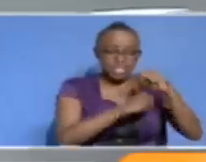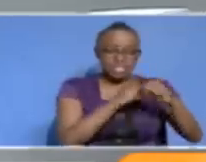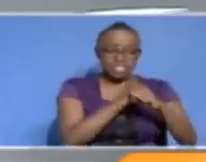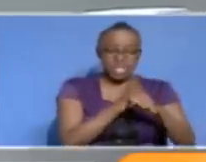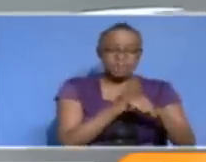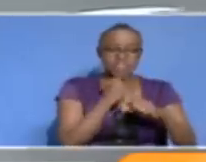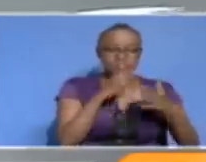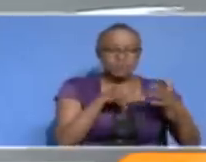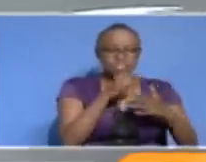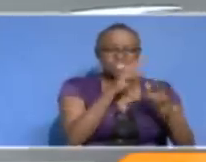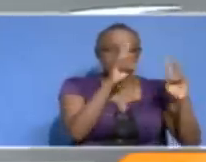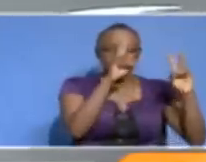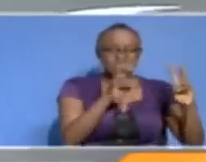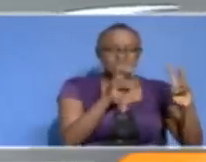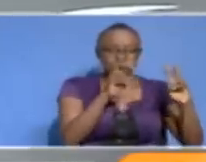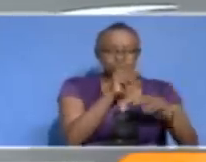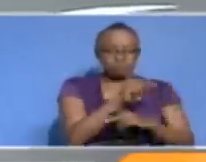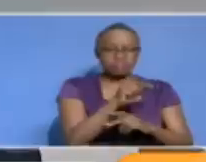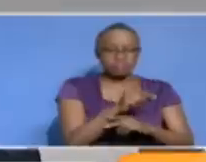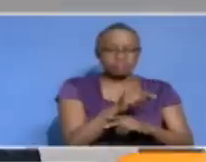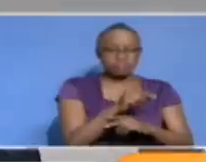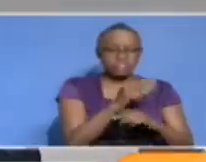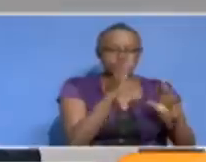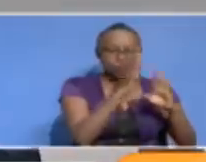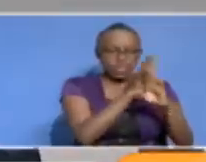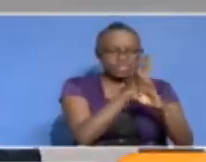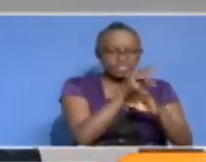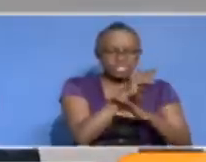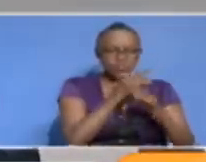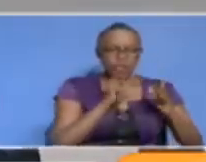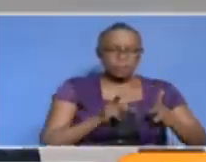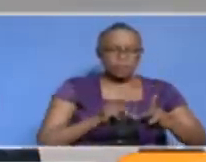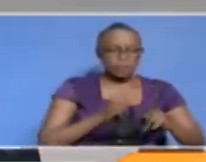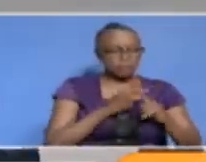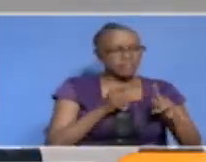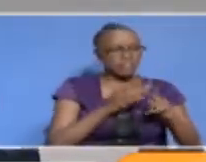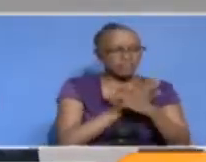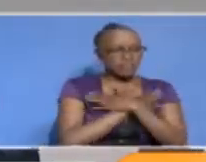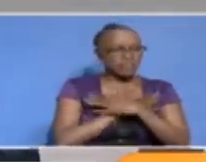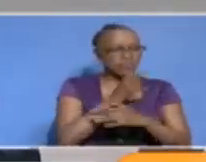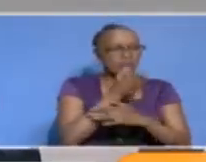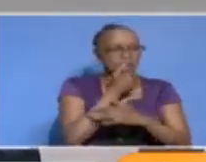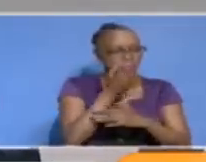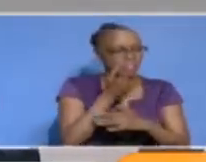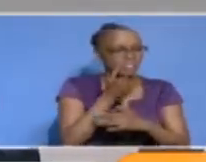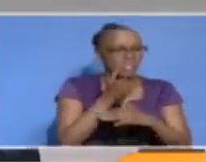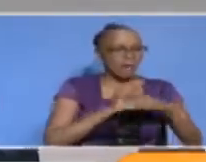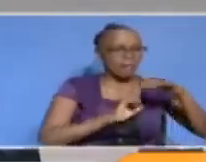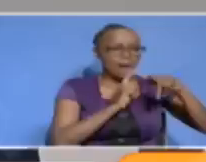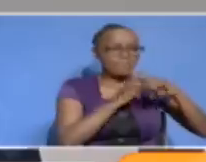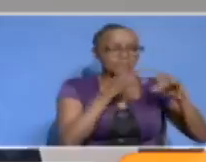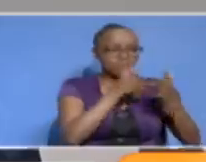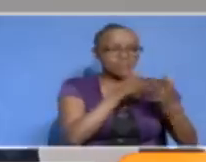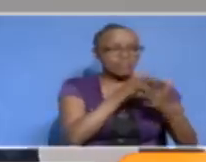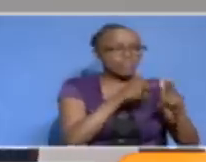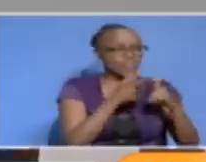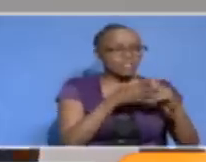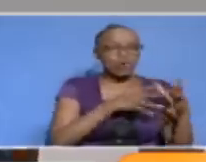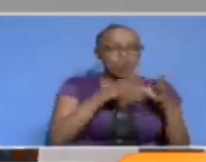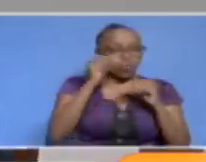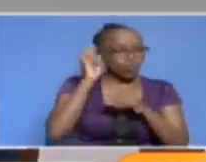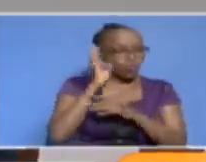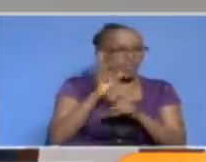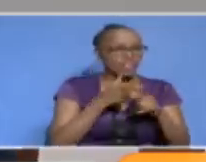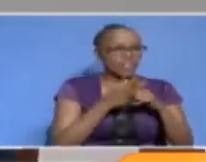Nene kamambia hii mambo, unaficha hii watu wako. Na my friend, you are my best. But ukiusika na hii utaenda. Hiyo